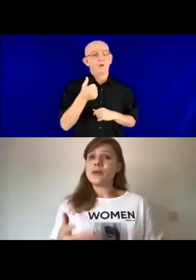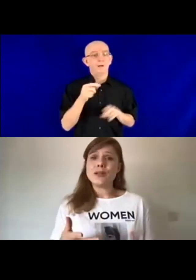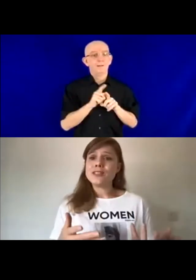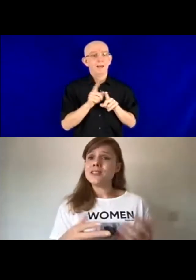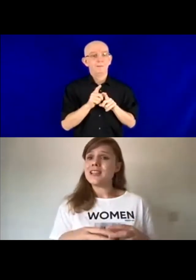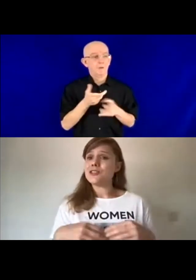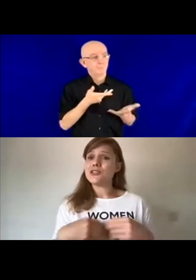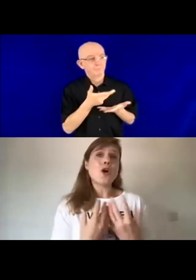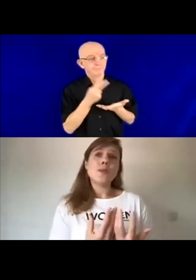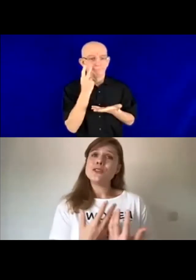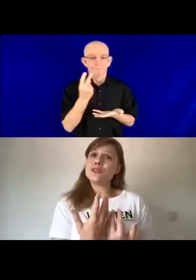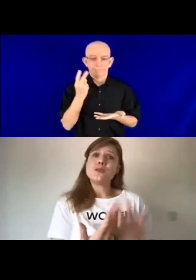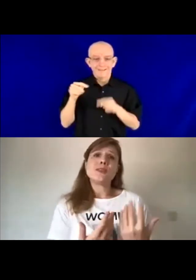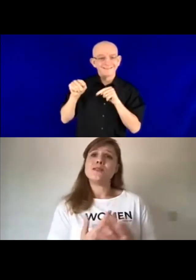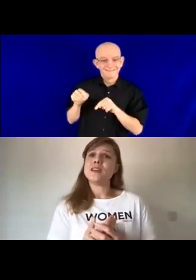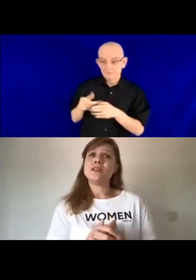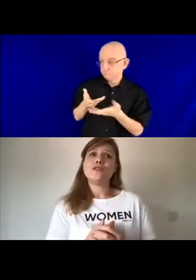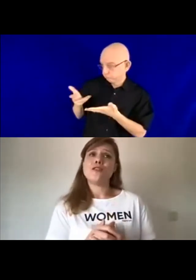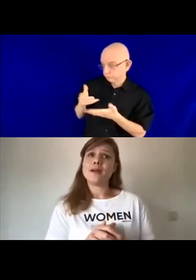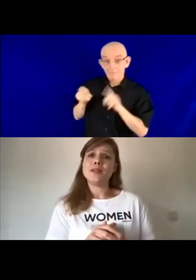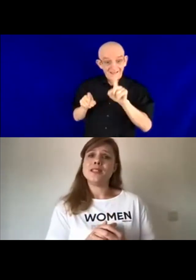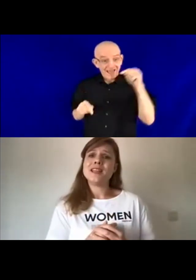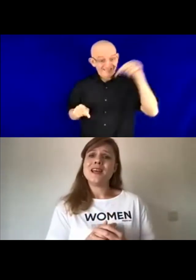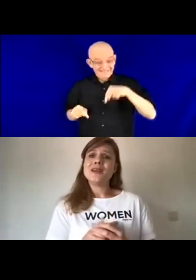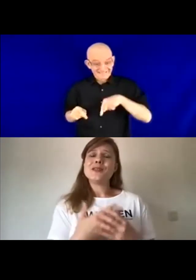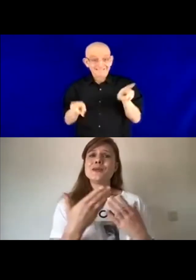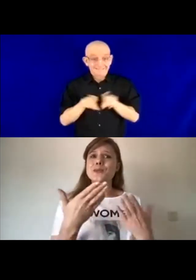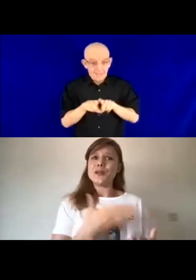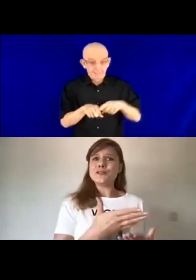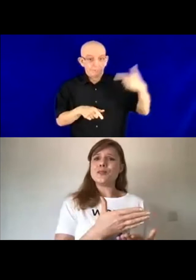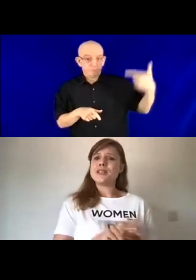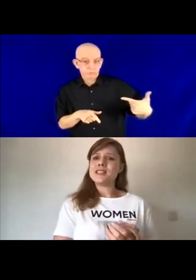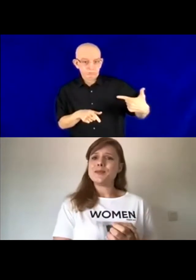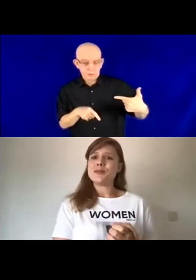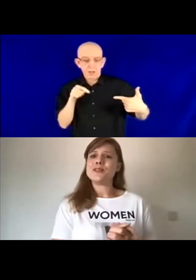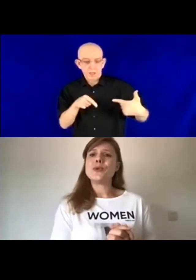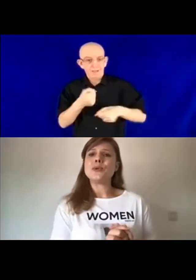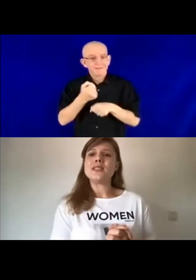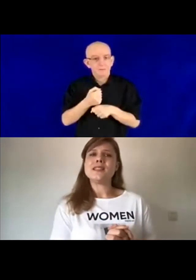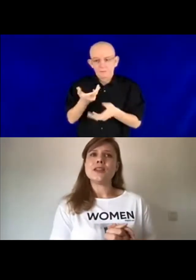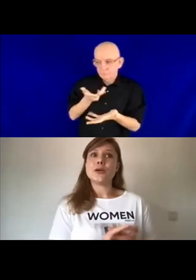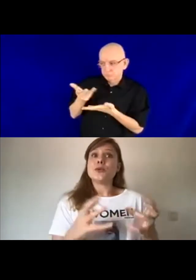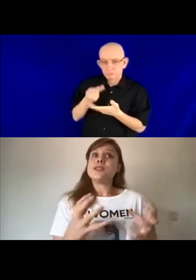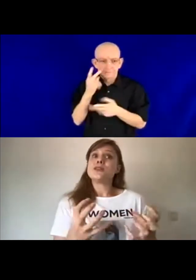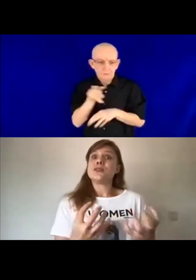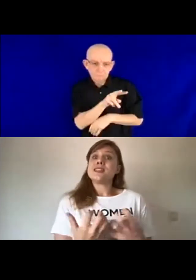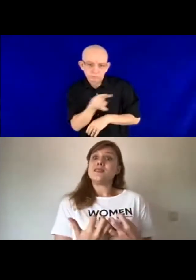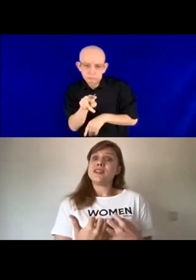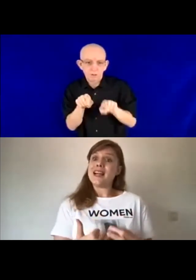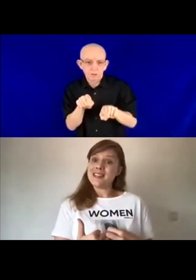they wanted and just comment on a specific fragment. So one of the participants called this a